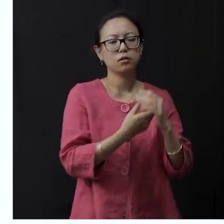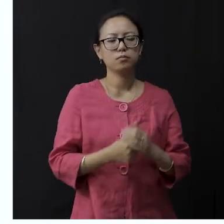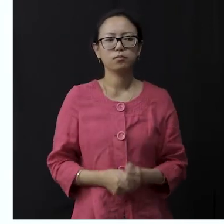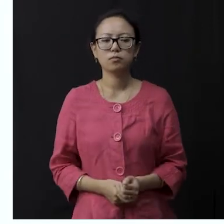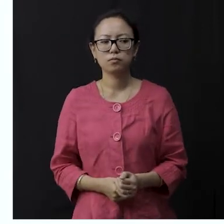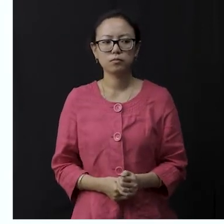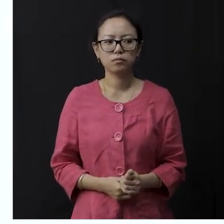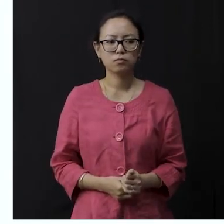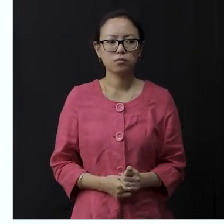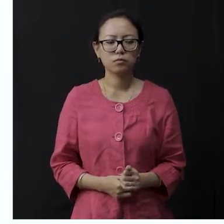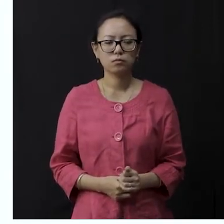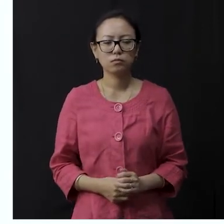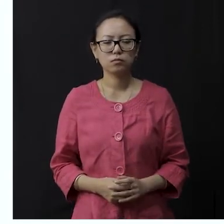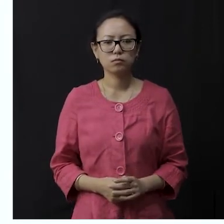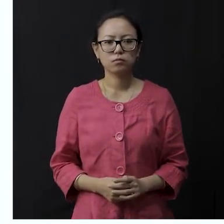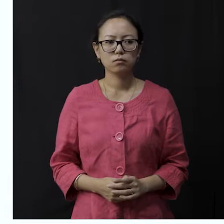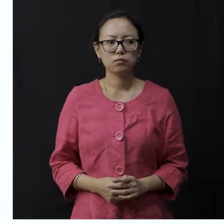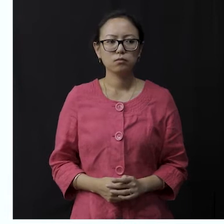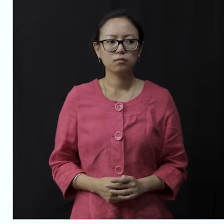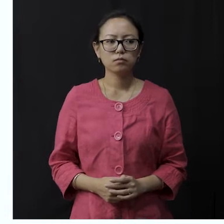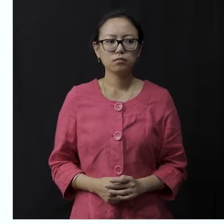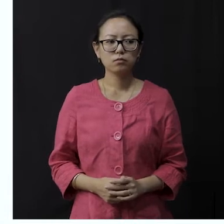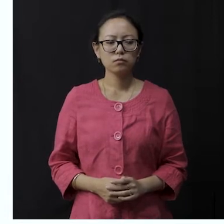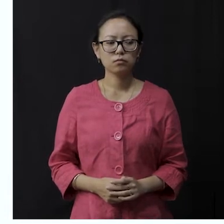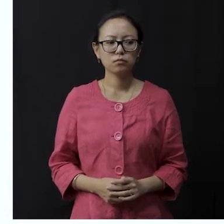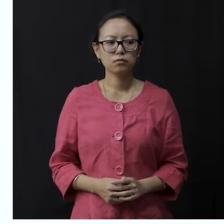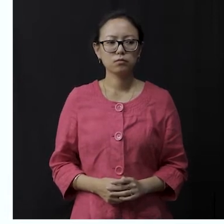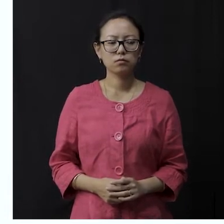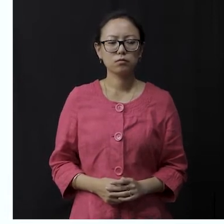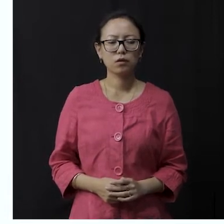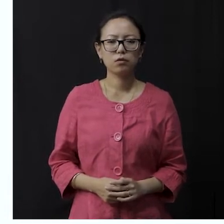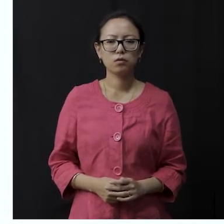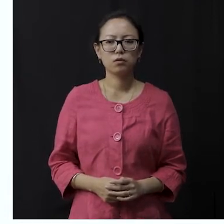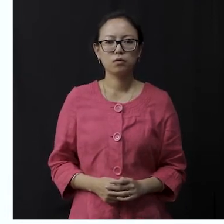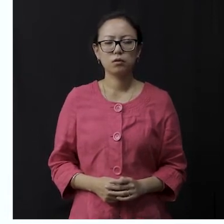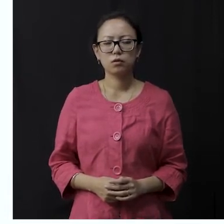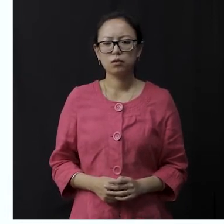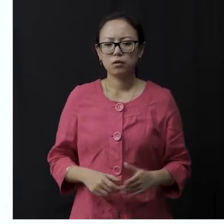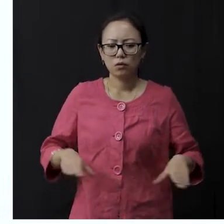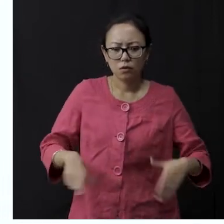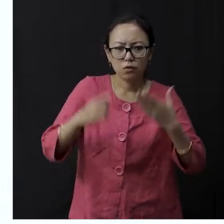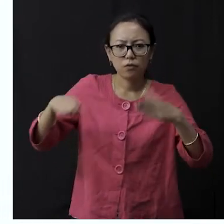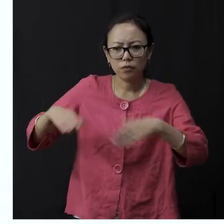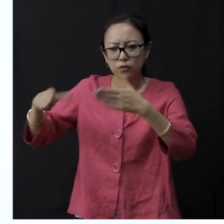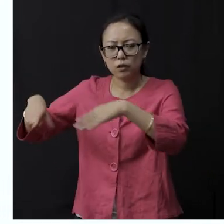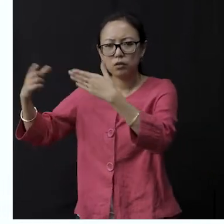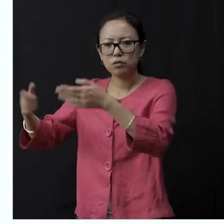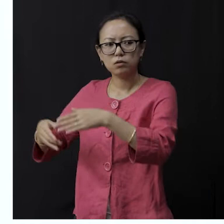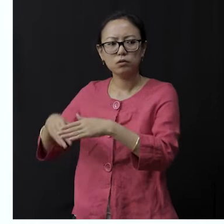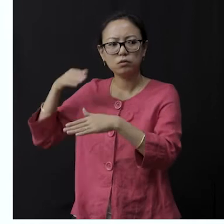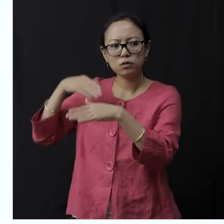wall. So the person can see that, okay? Only from the forest the screech will sound.